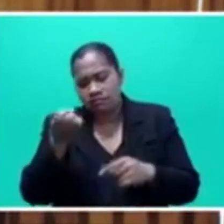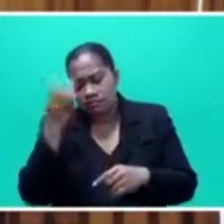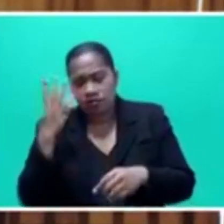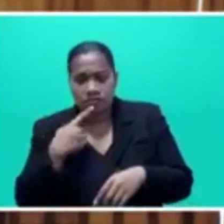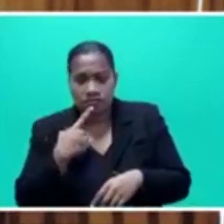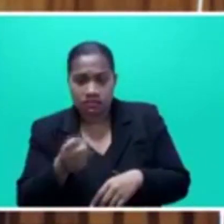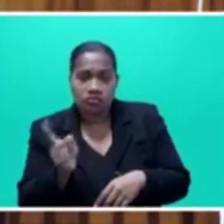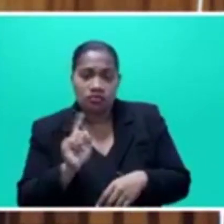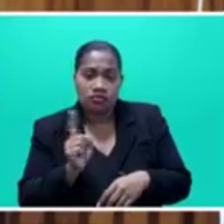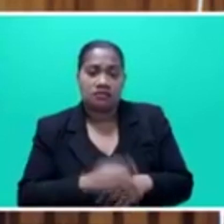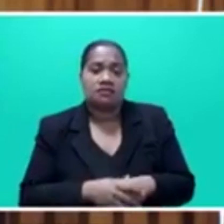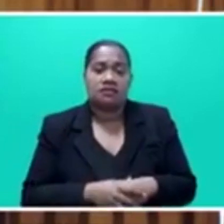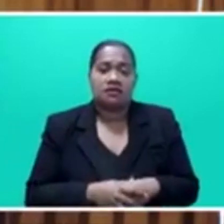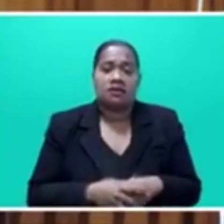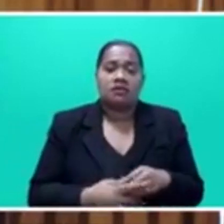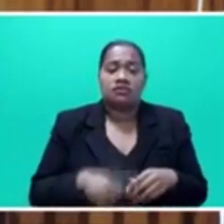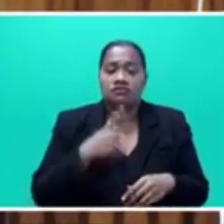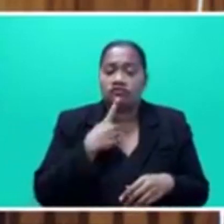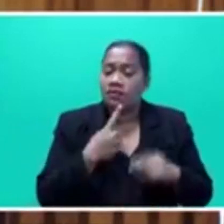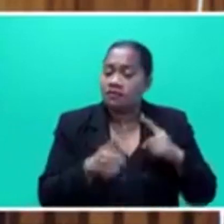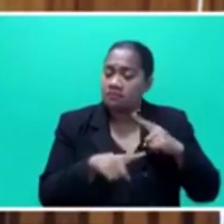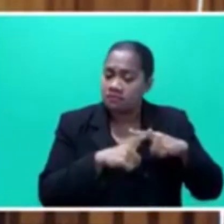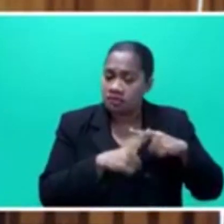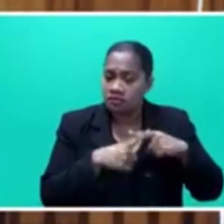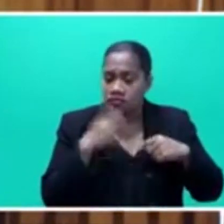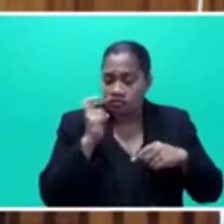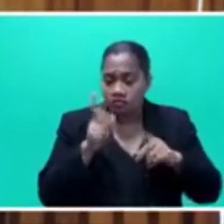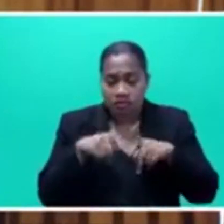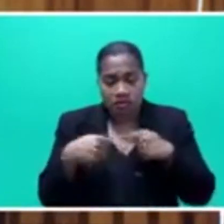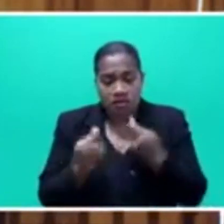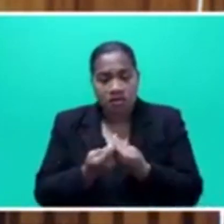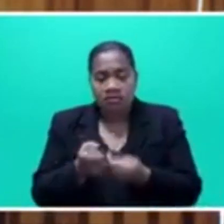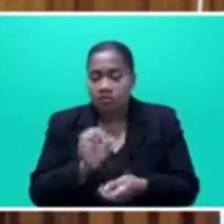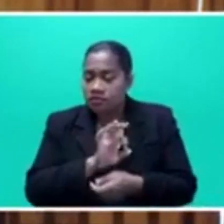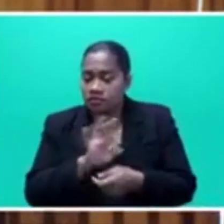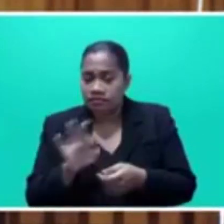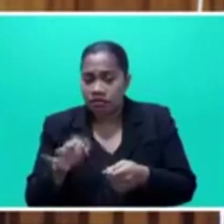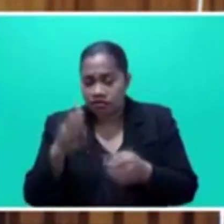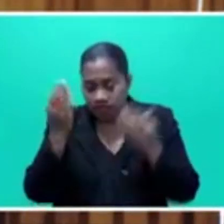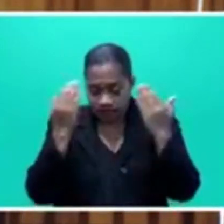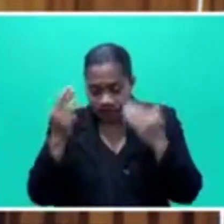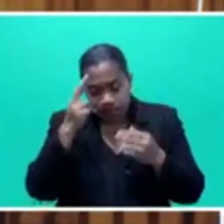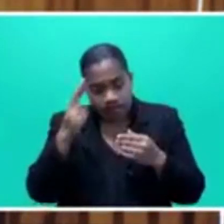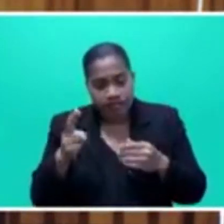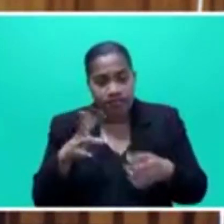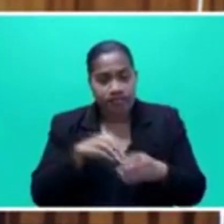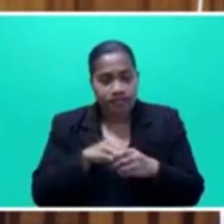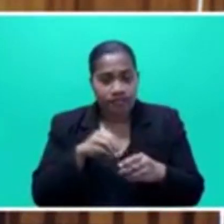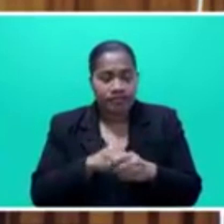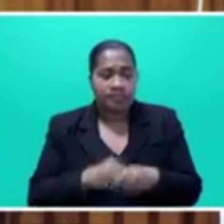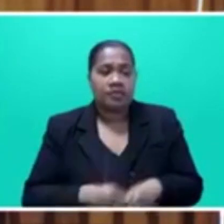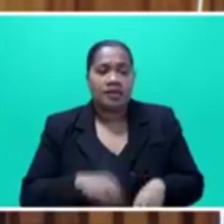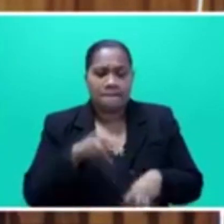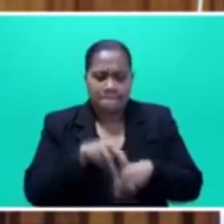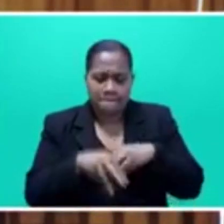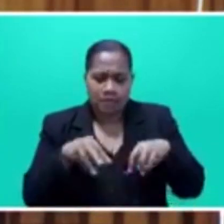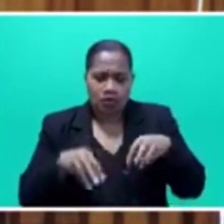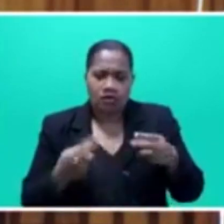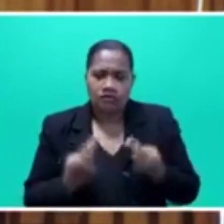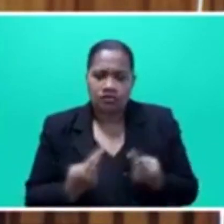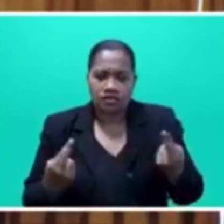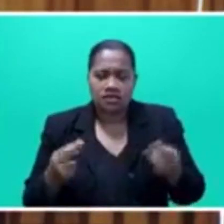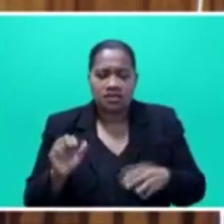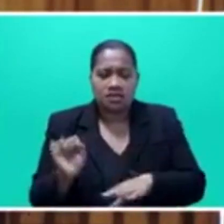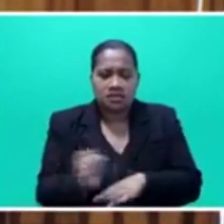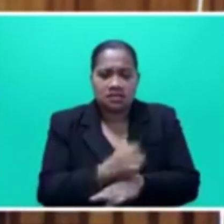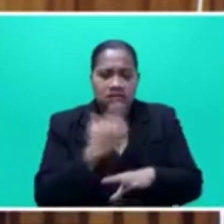sir, RED Plus trading schemes does not, Mr. Speaker, sir, include mangrove resources, seagrasses, and